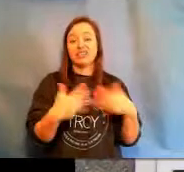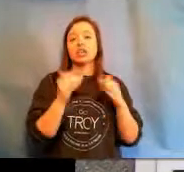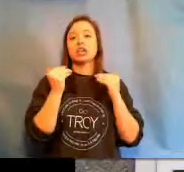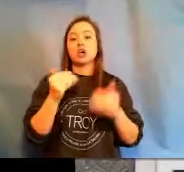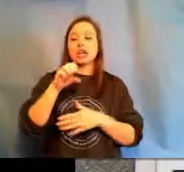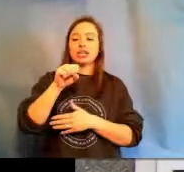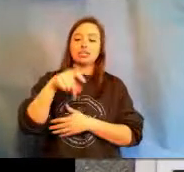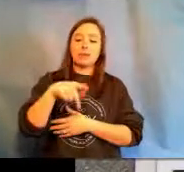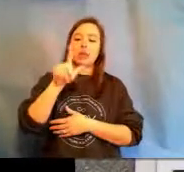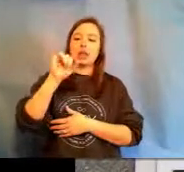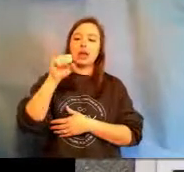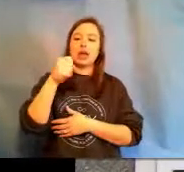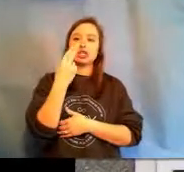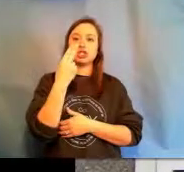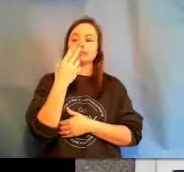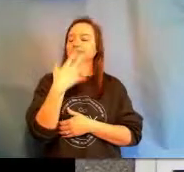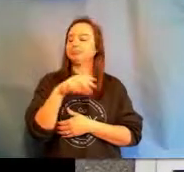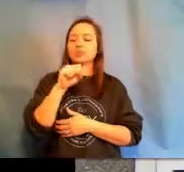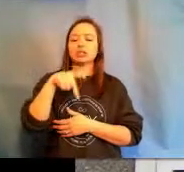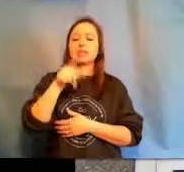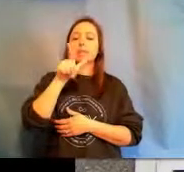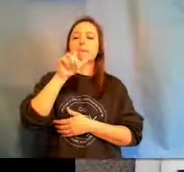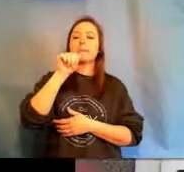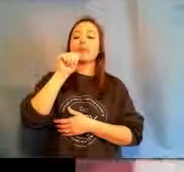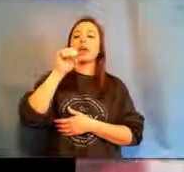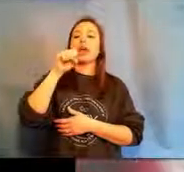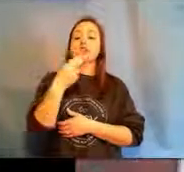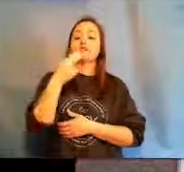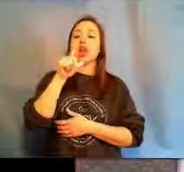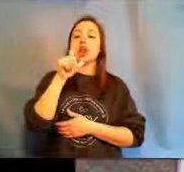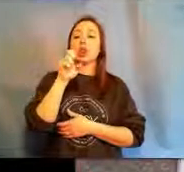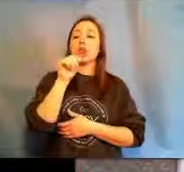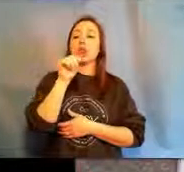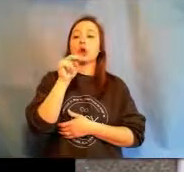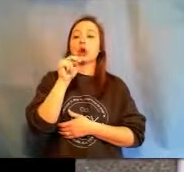you're done with that, you can get on Splash Learn and do some more time practice games on there.